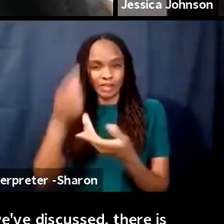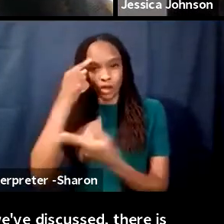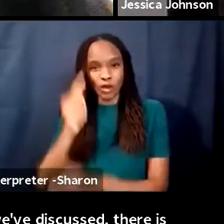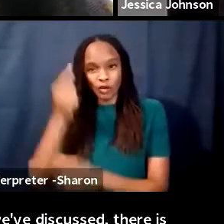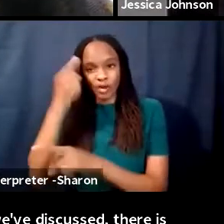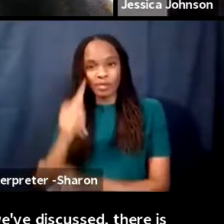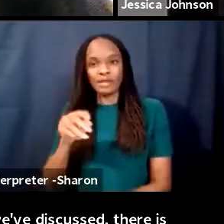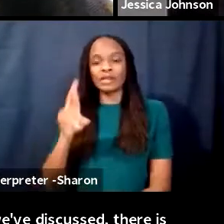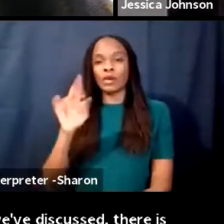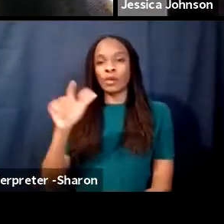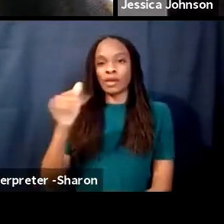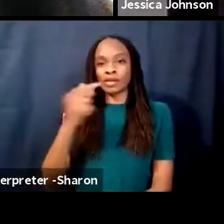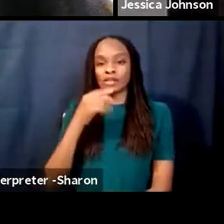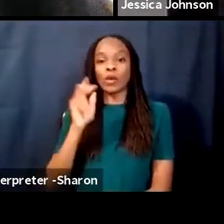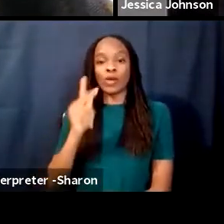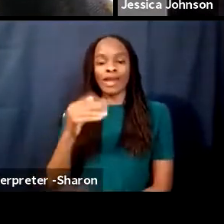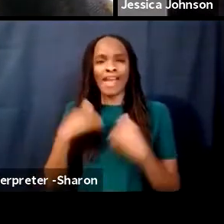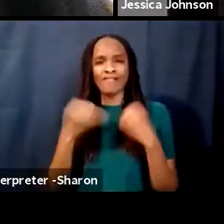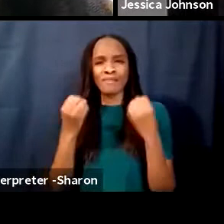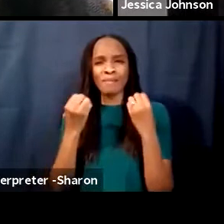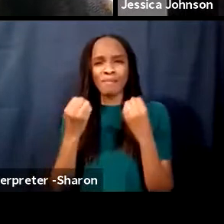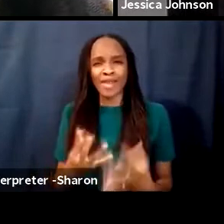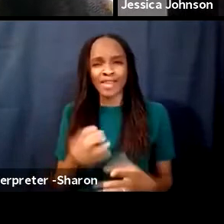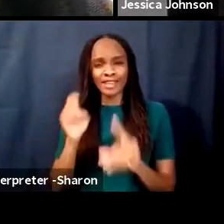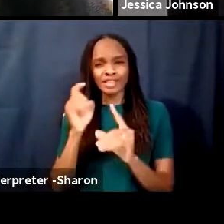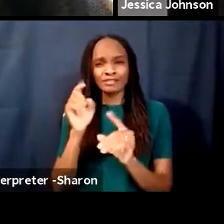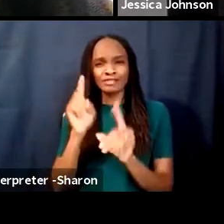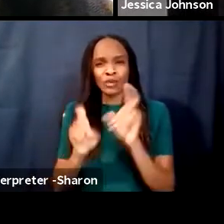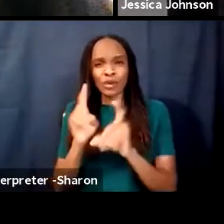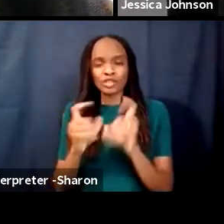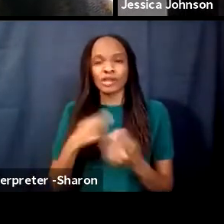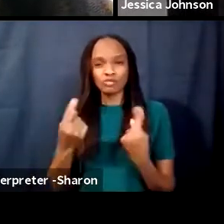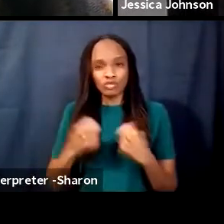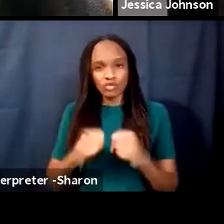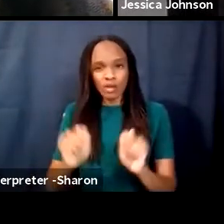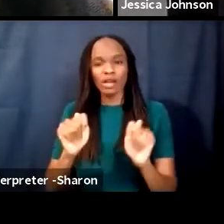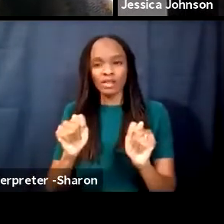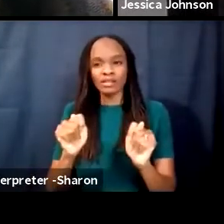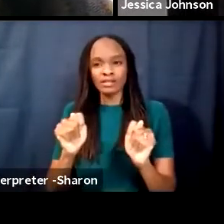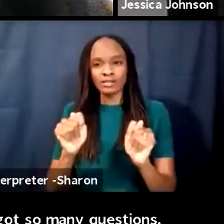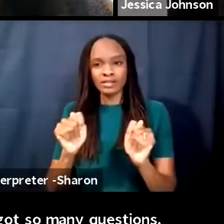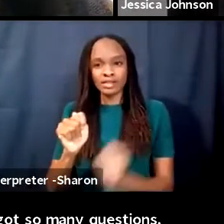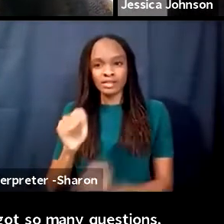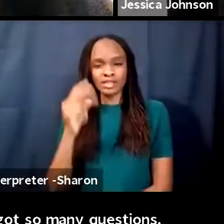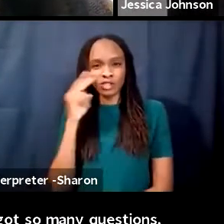Okay, let me go. We've got so many questions. I'm trying to look to